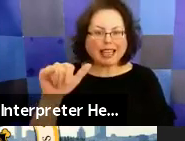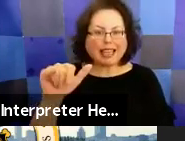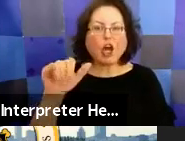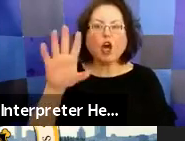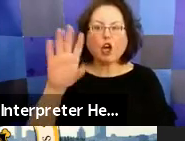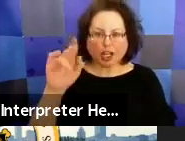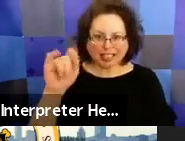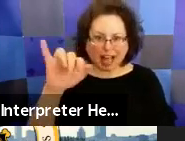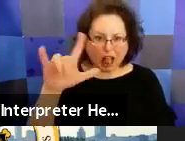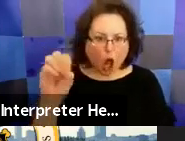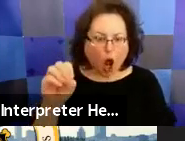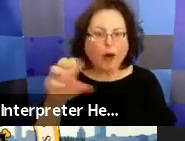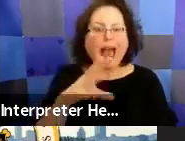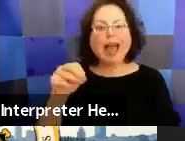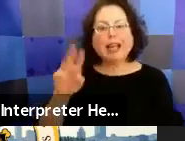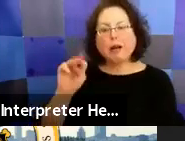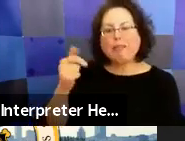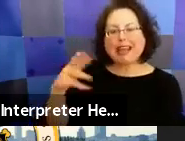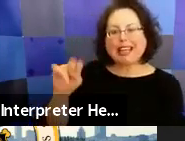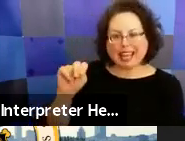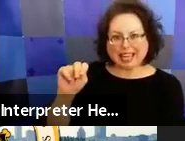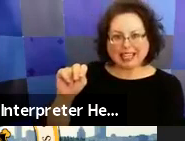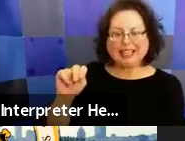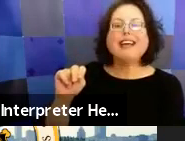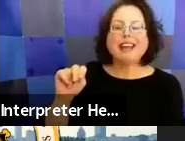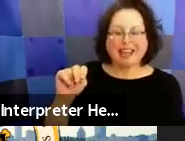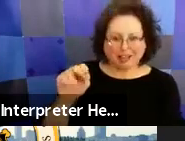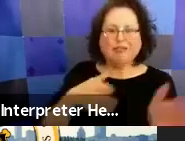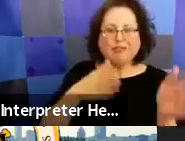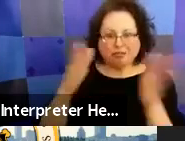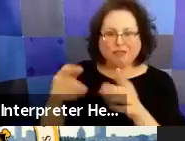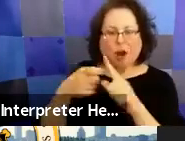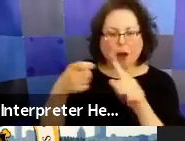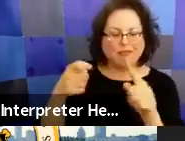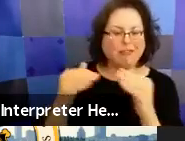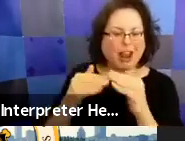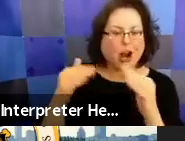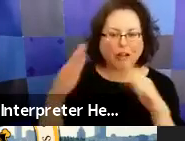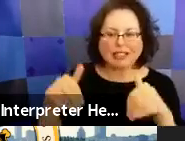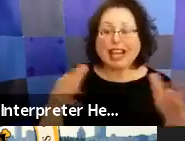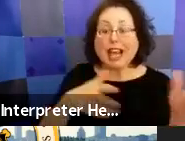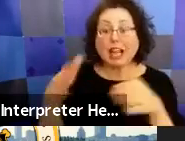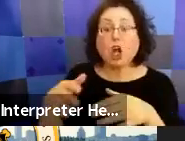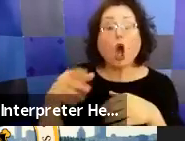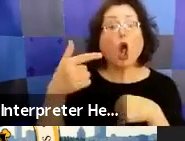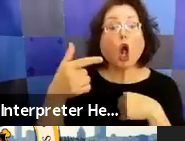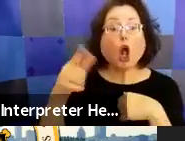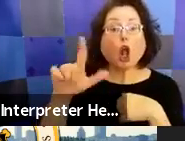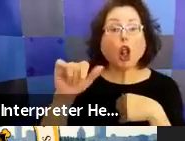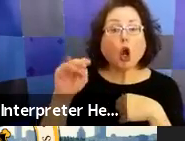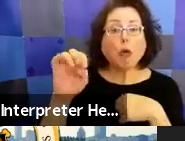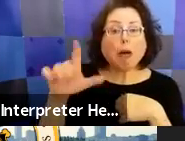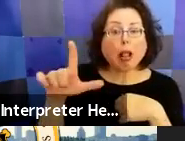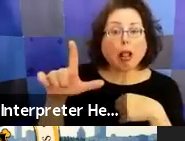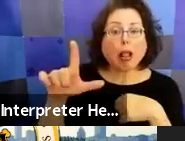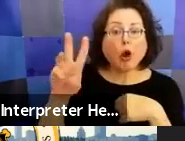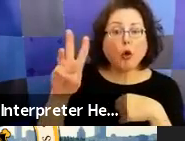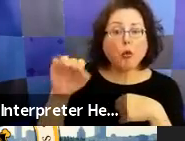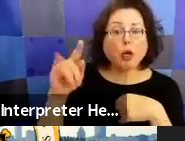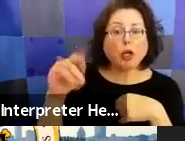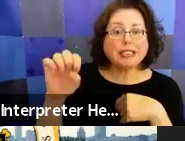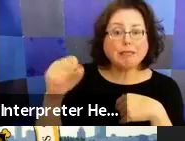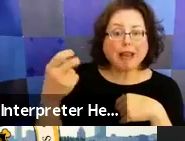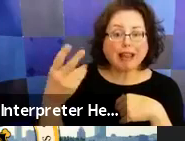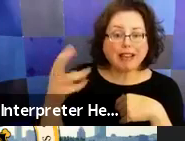Partnership, we have Megan Hammond-Confer. And then from the Global Wordsmiths, we have Mary Jane McCullough.